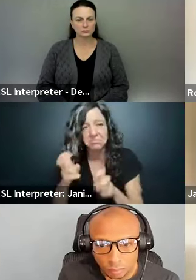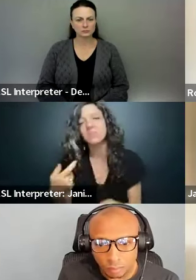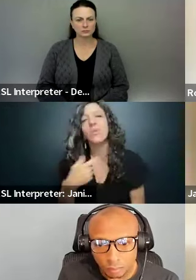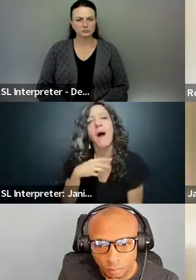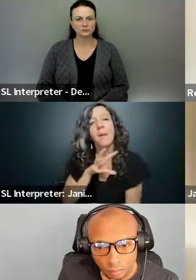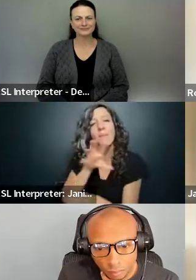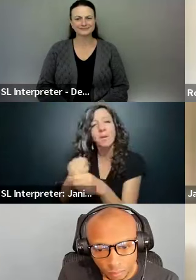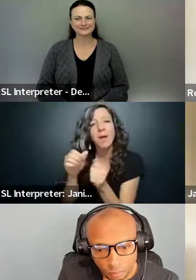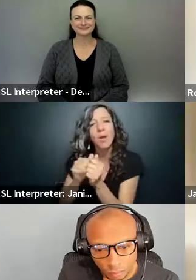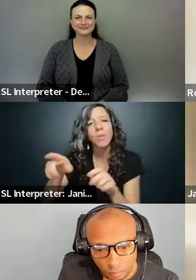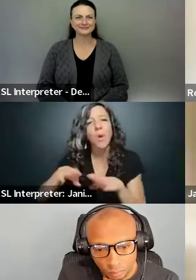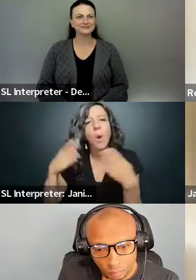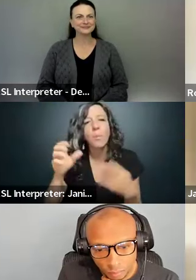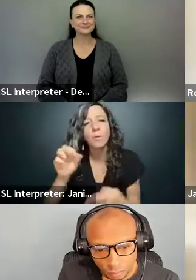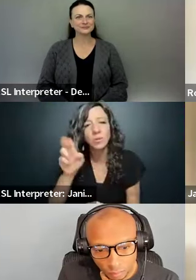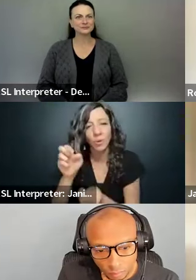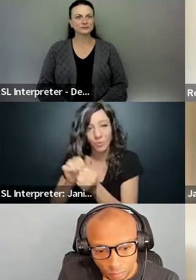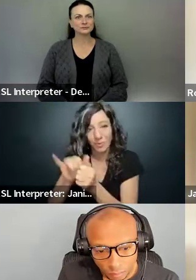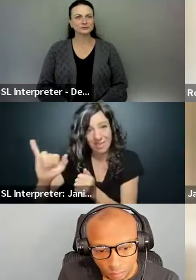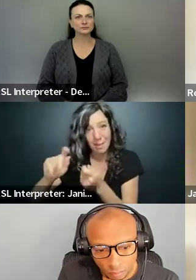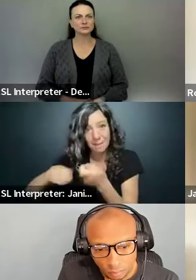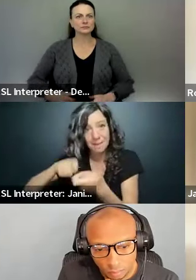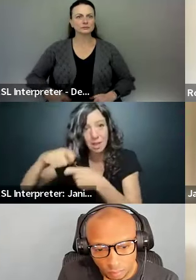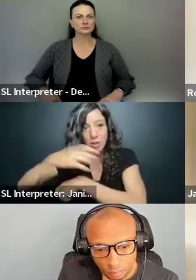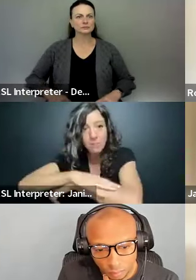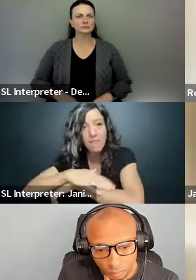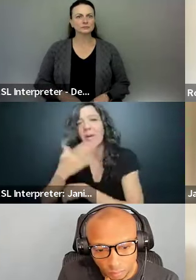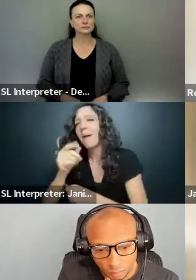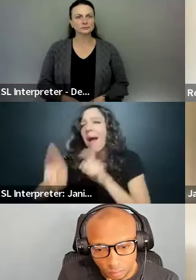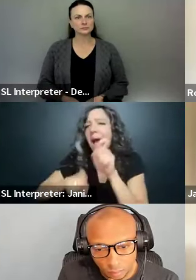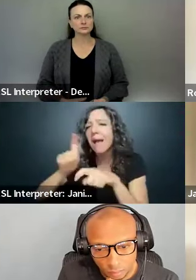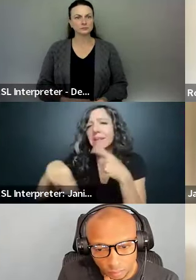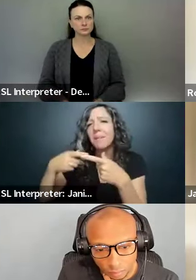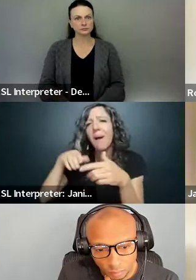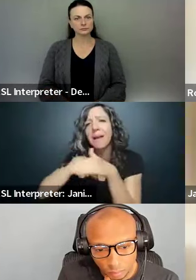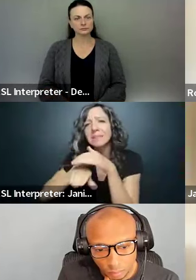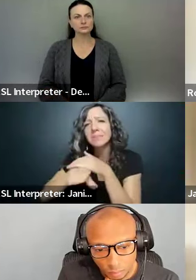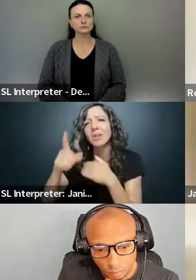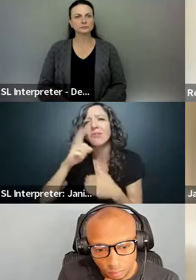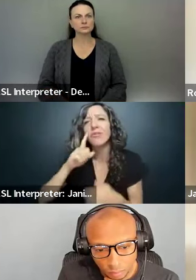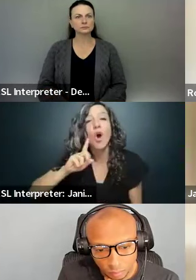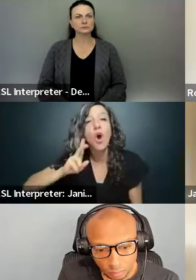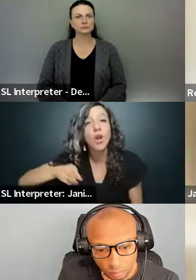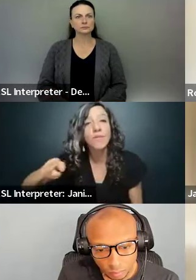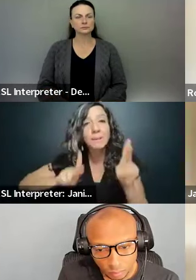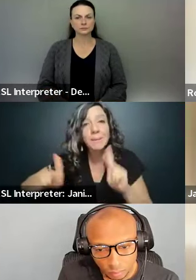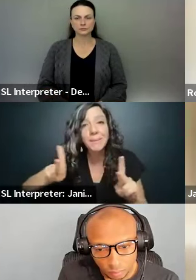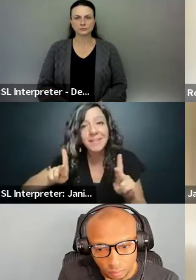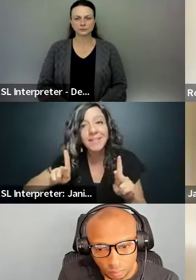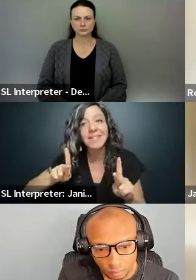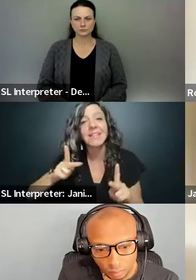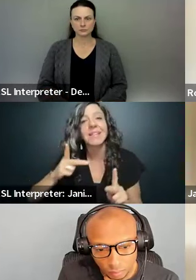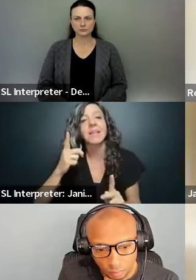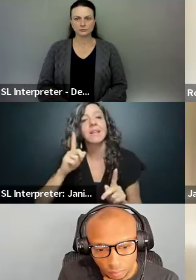contributing to open source there and asking about accessibility for hard of hearing people in that